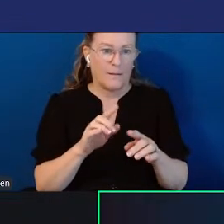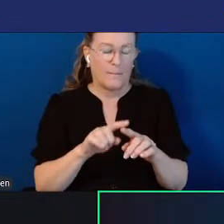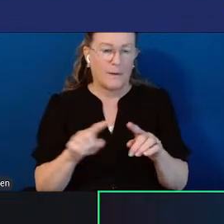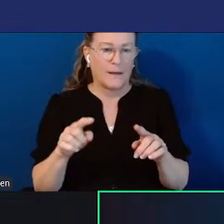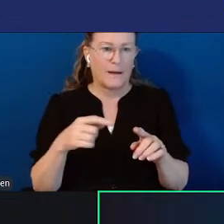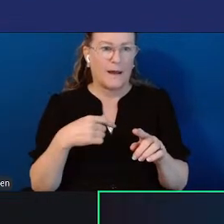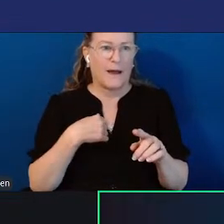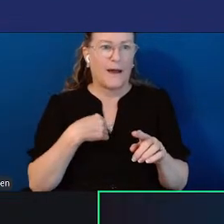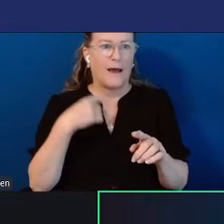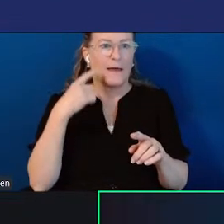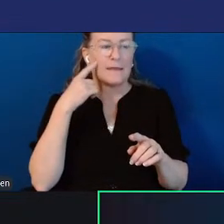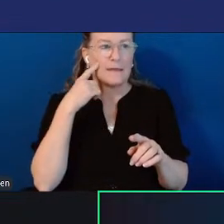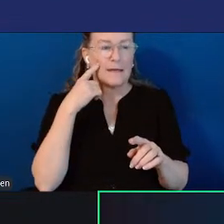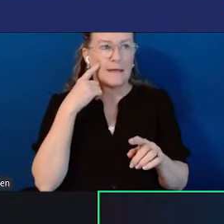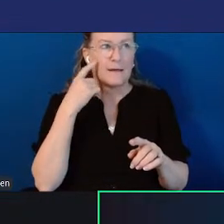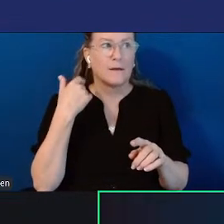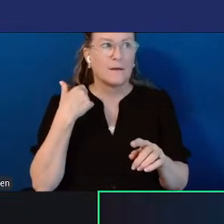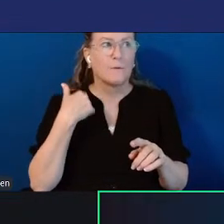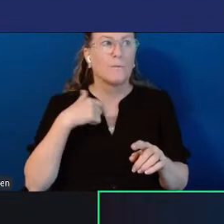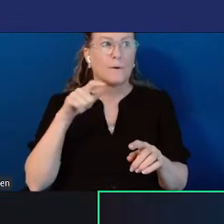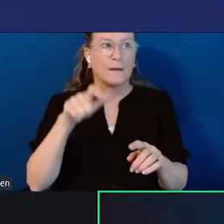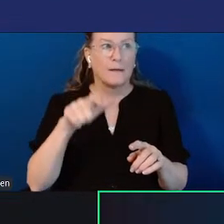USDB, we do need to have